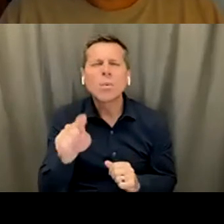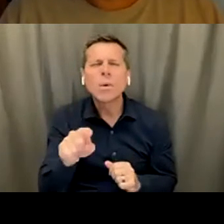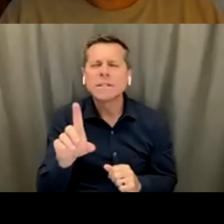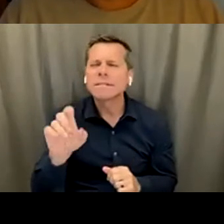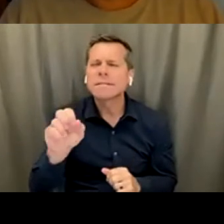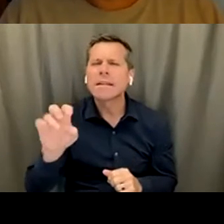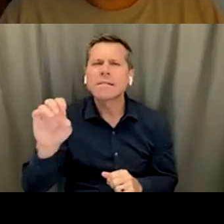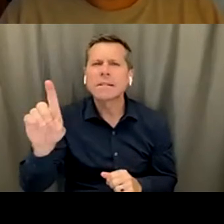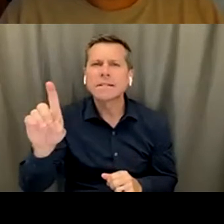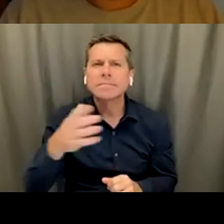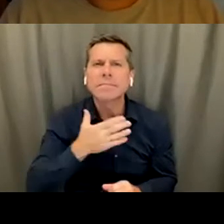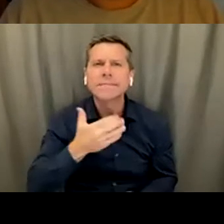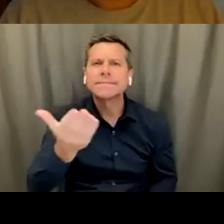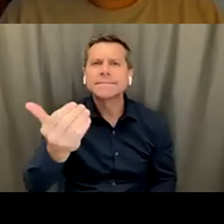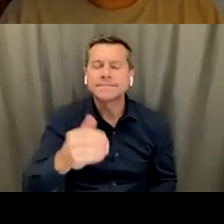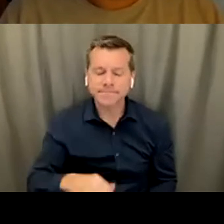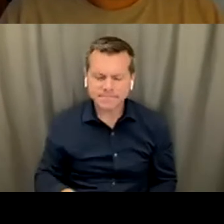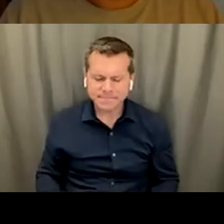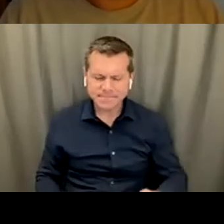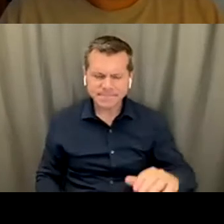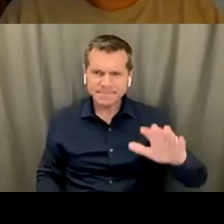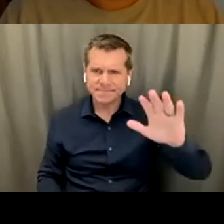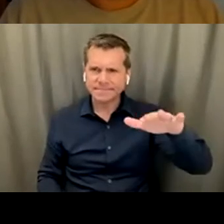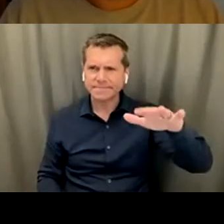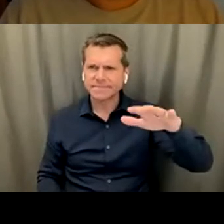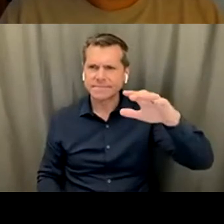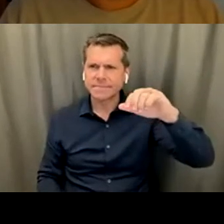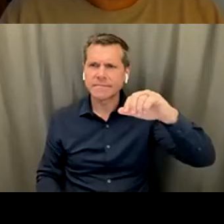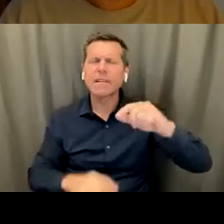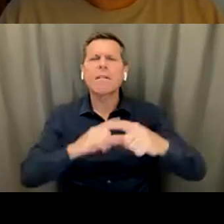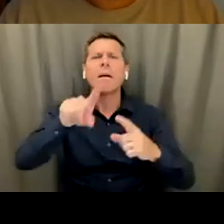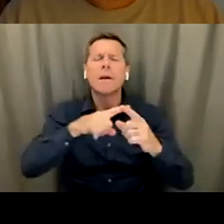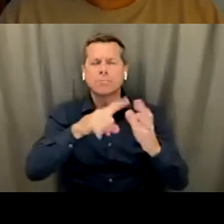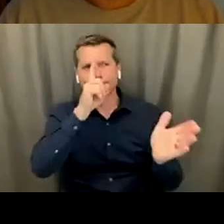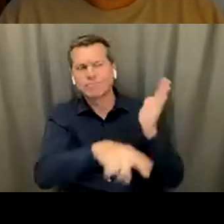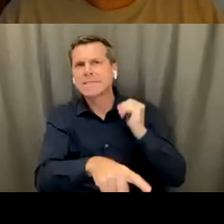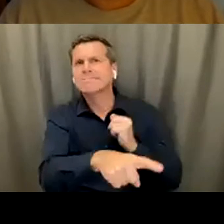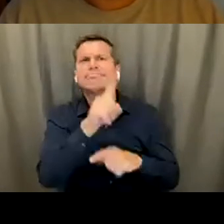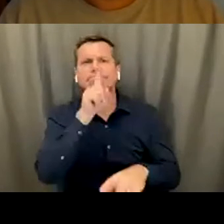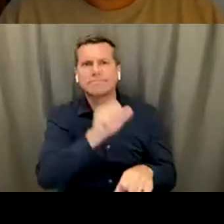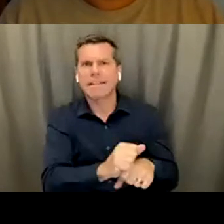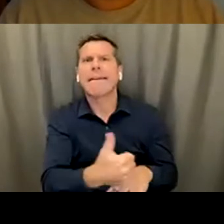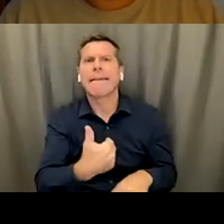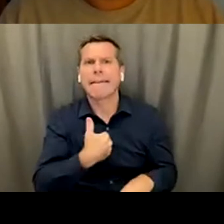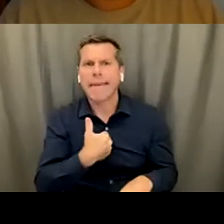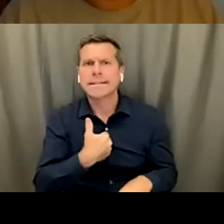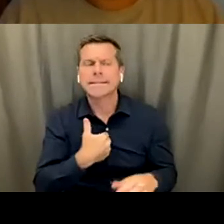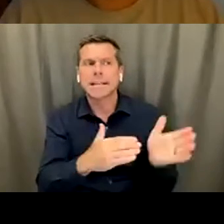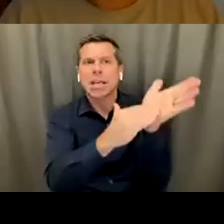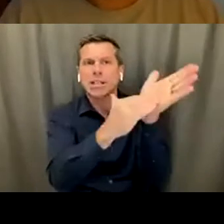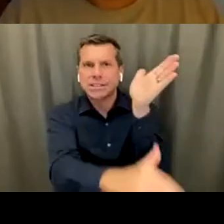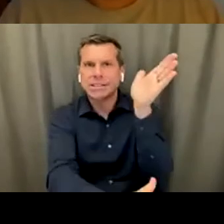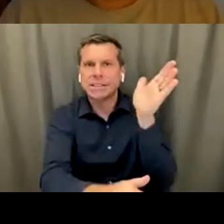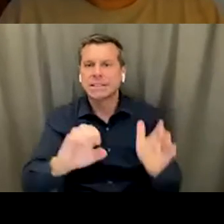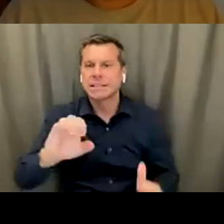unmute and ask your question. Sure. It's about verifying that somebody does have a valid exemption.